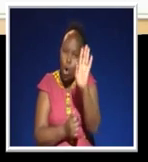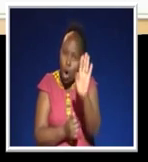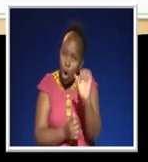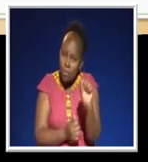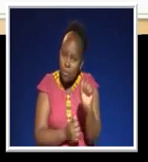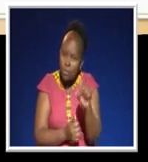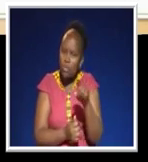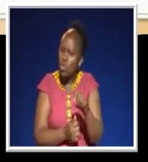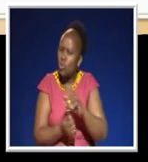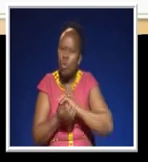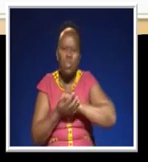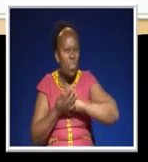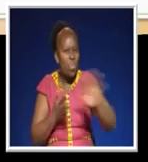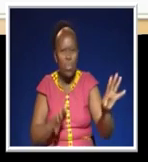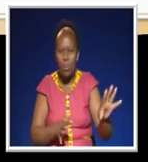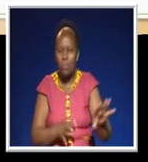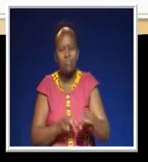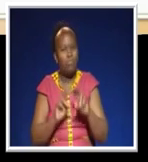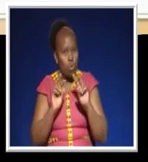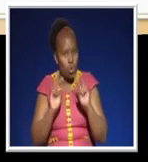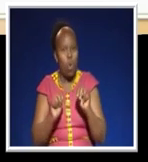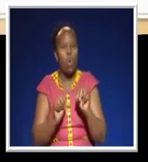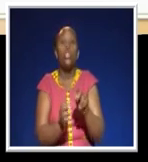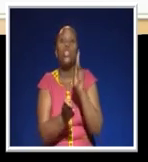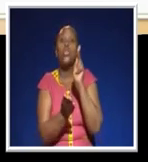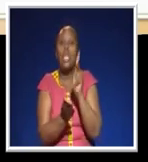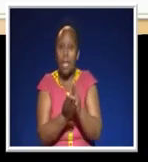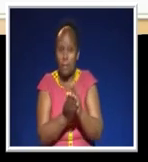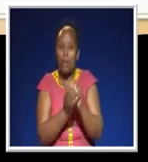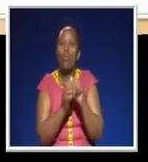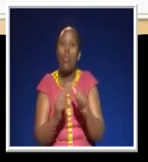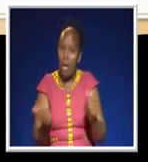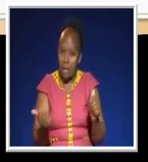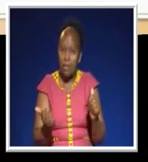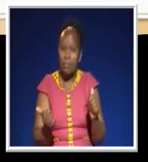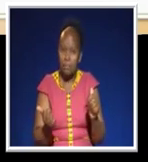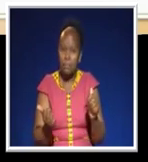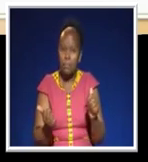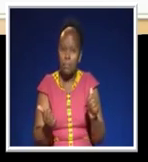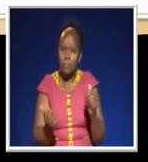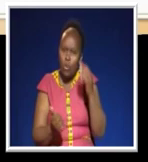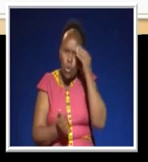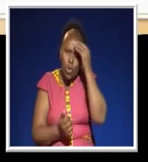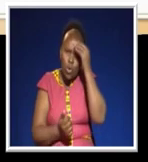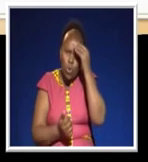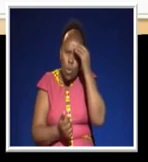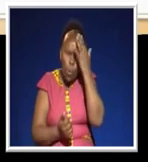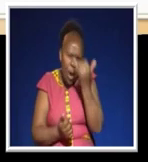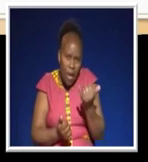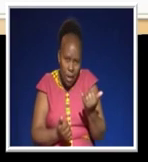that we should not throw away, but instead store them well. Do you know why you want to store them